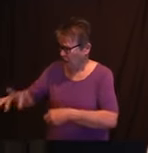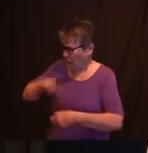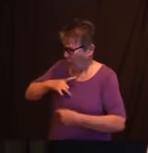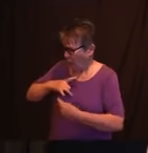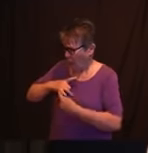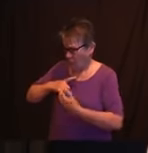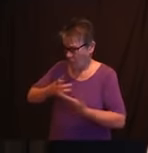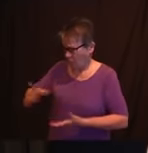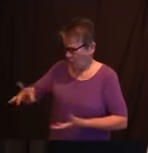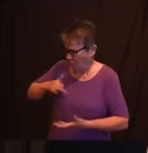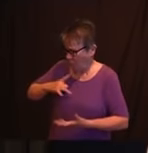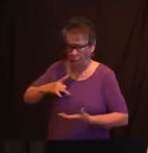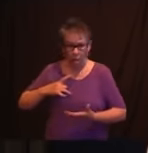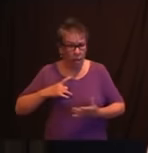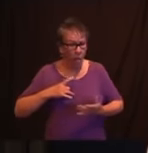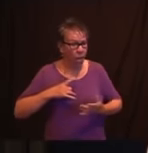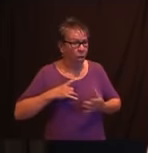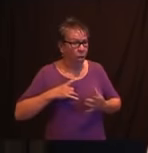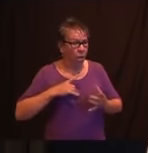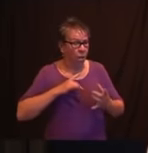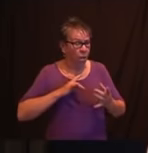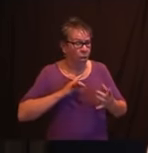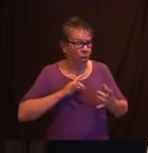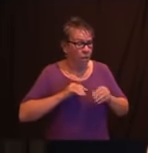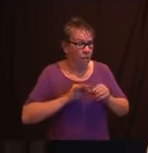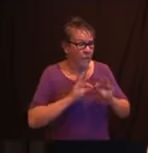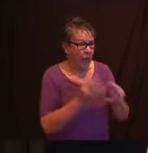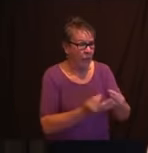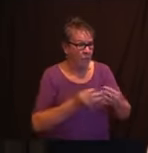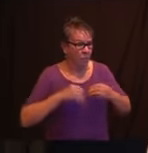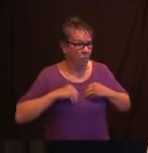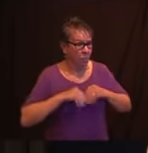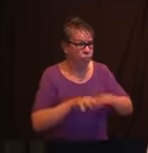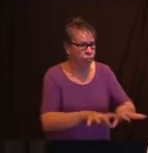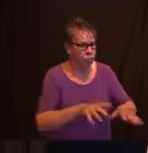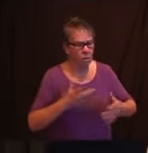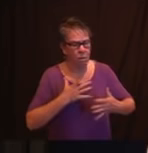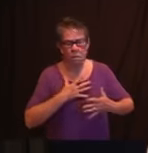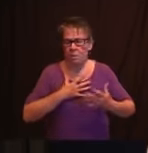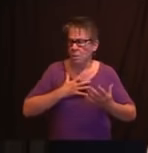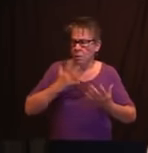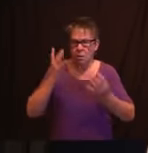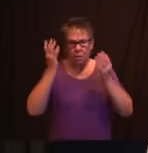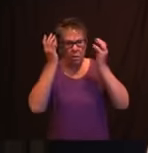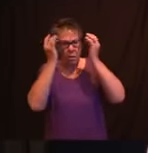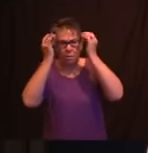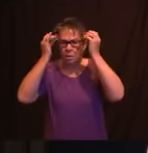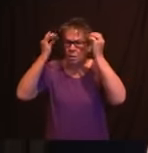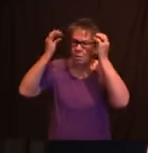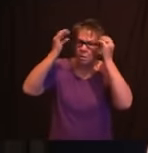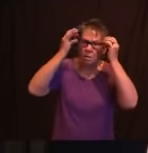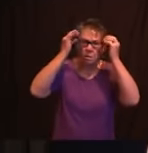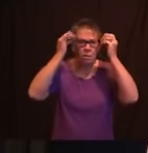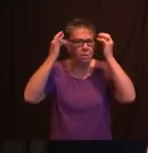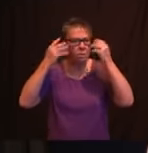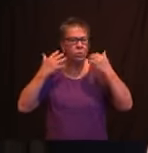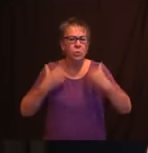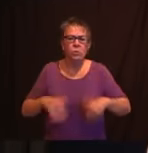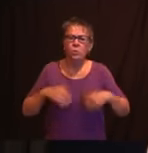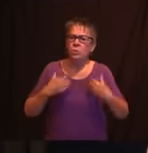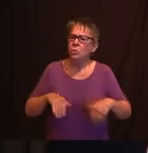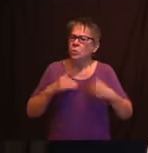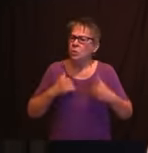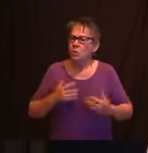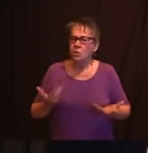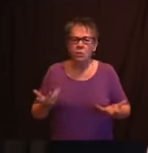immediate short-term actions that need to be put in place in the interest of residents' health and the safety of all staff. We hope